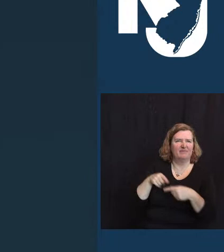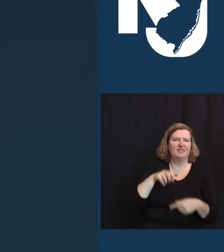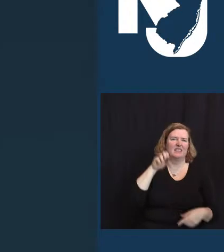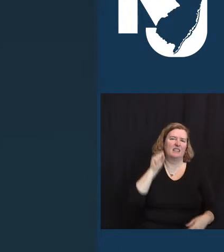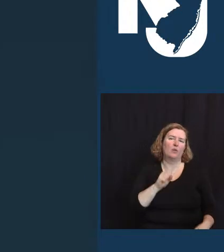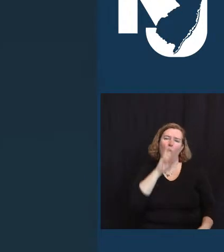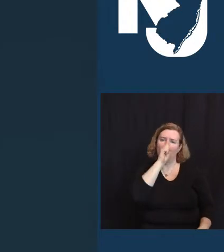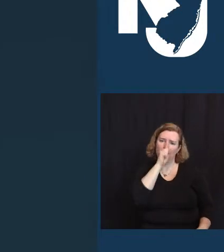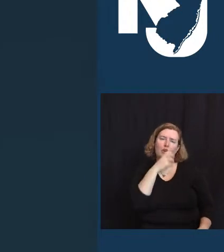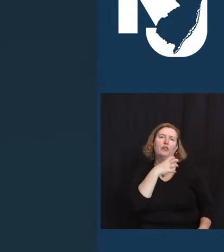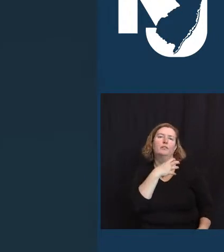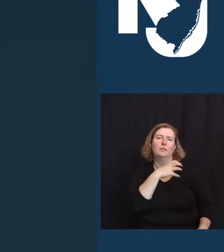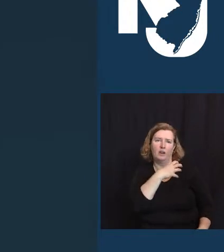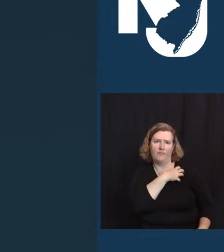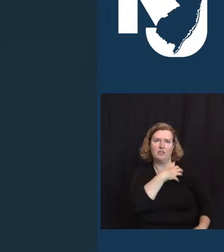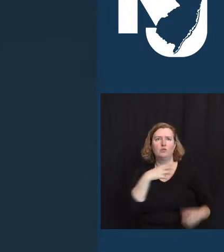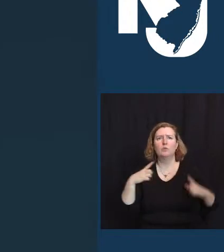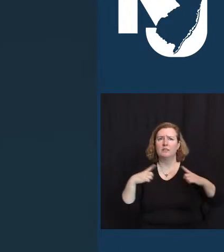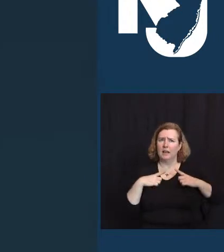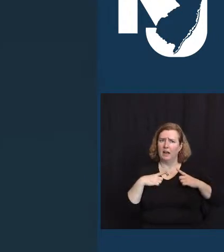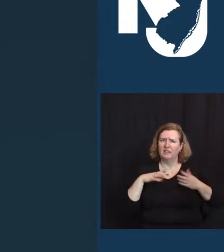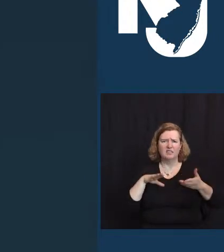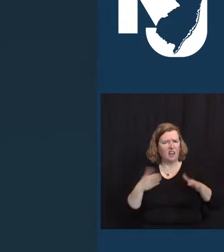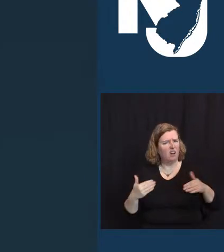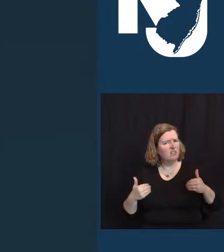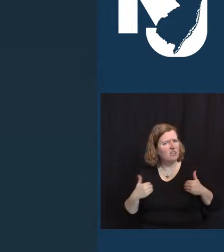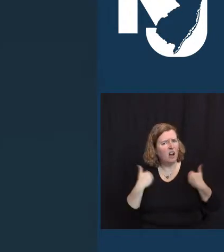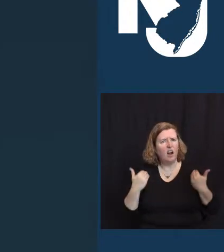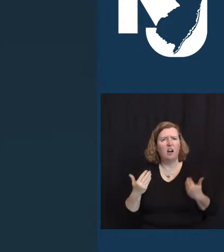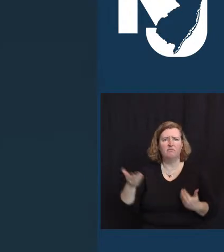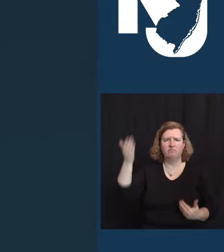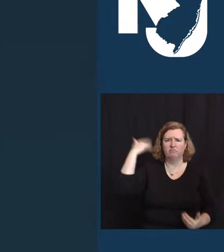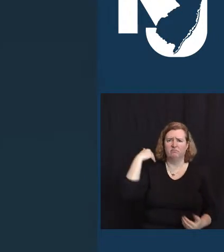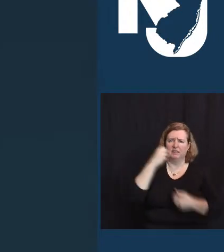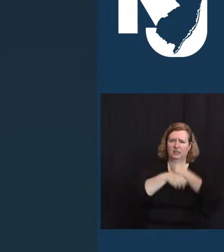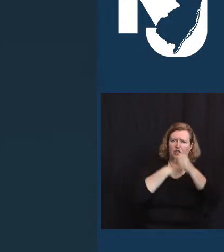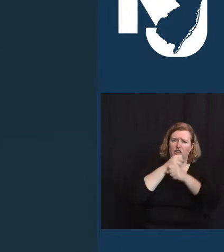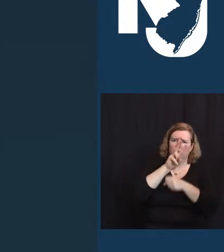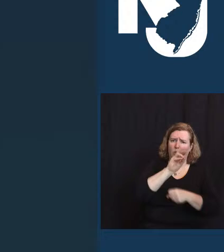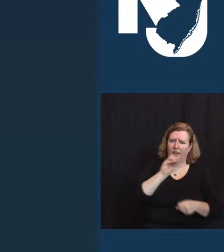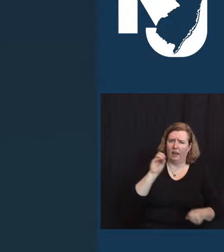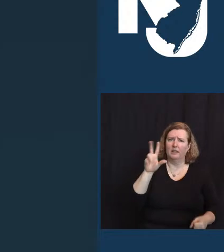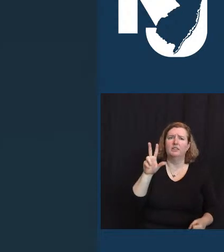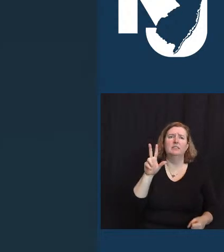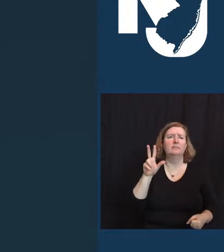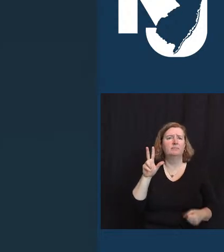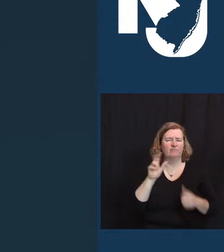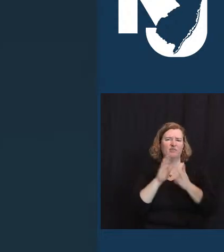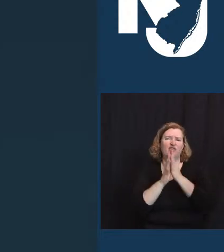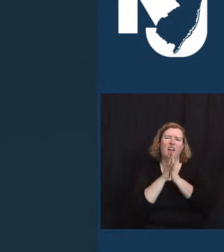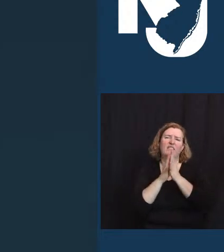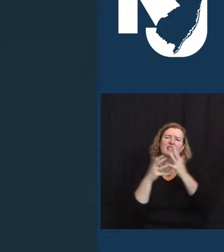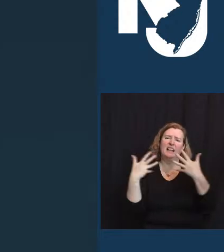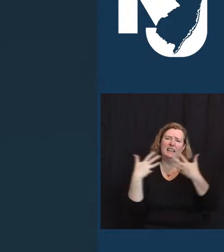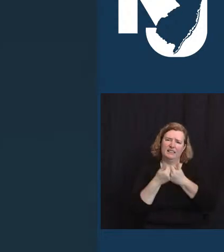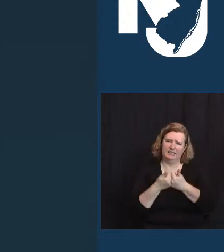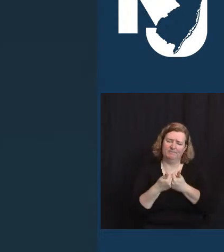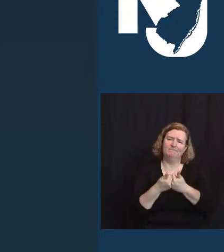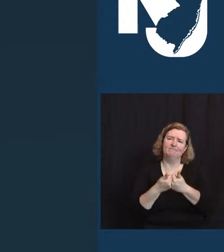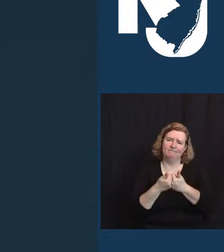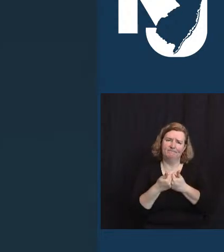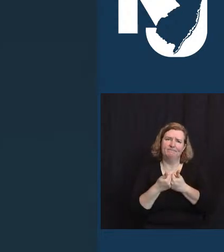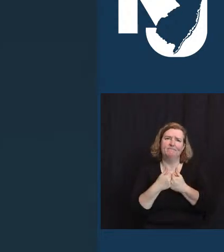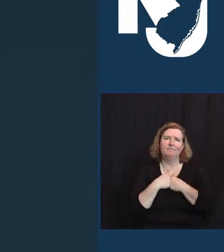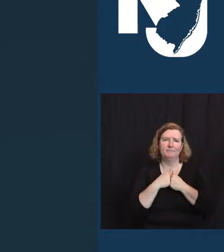officer who died at a young age back in 2003 in a traffic accident. And if you look at the roles of the